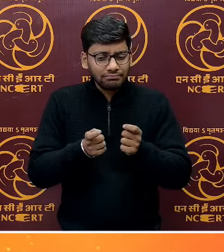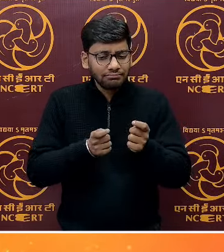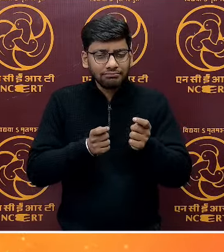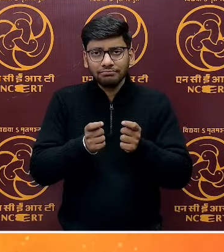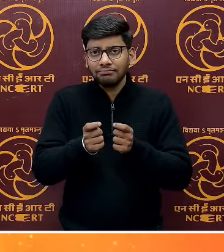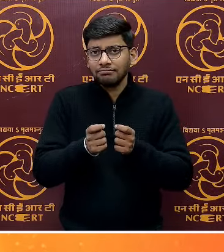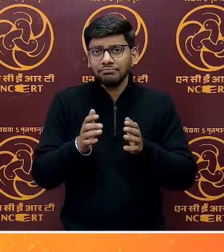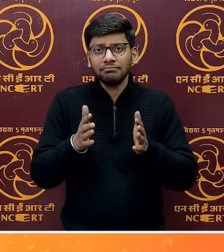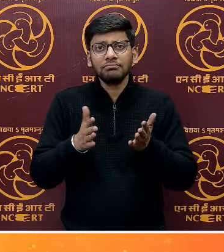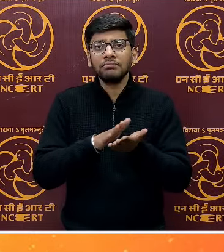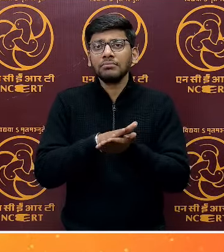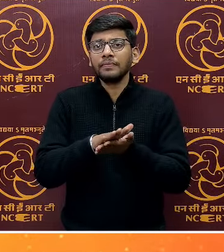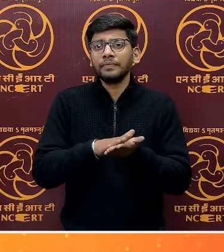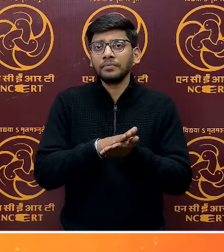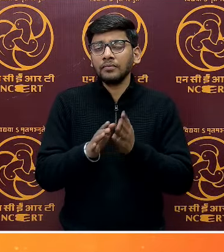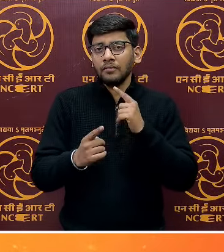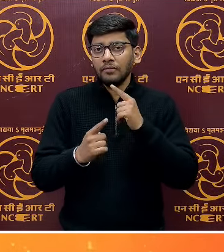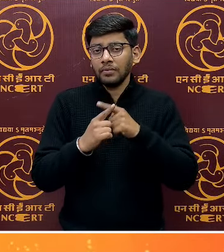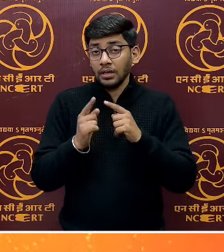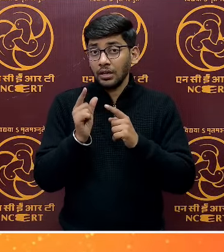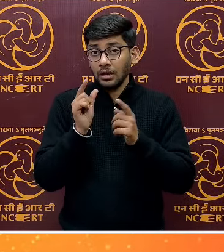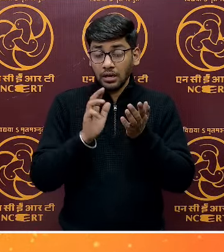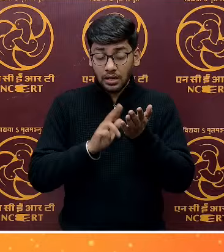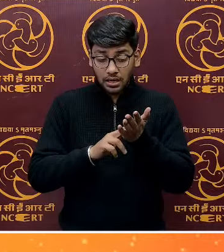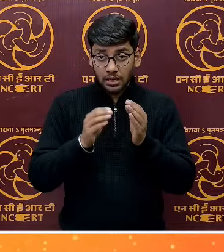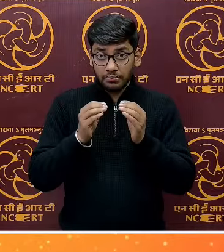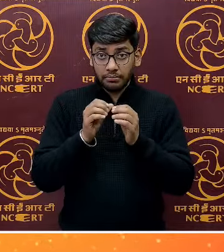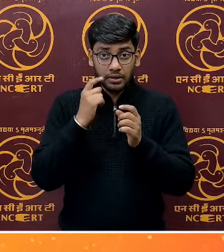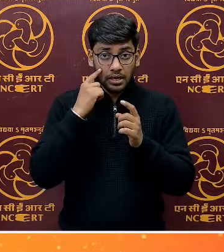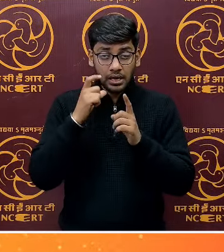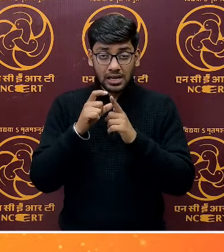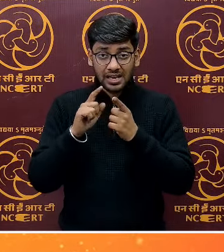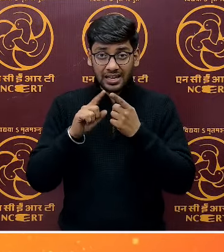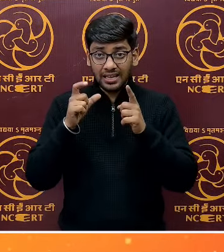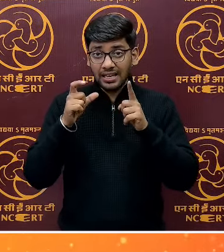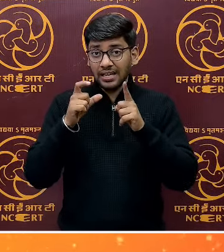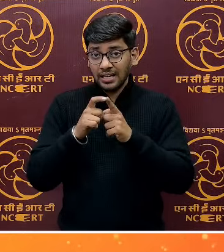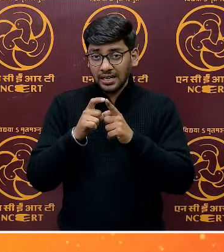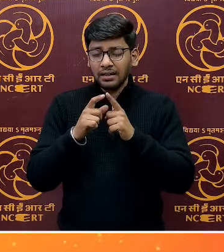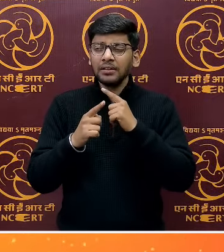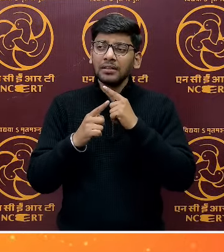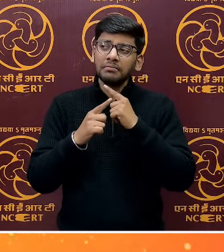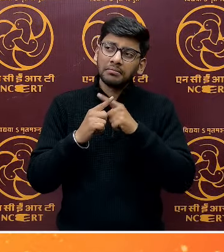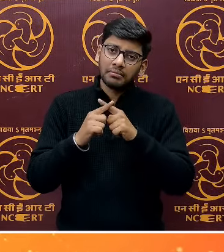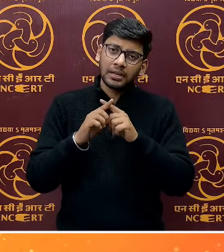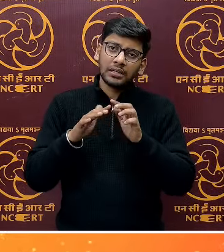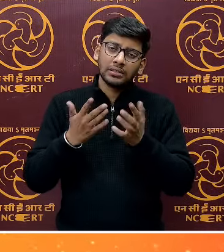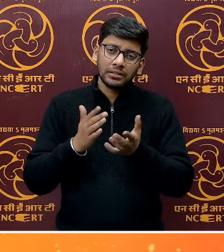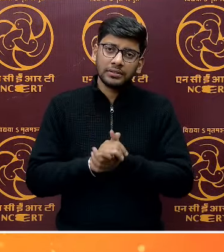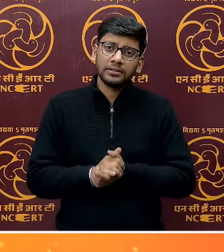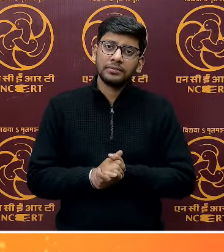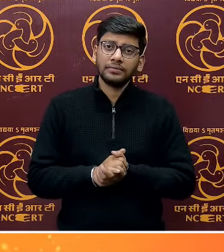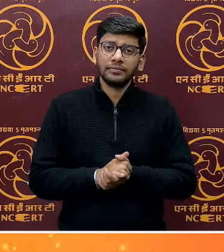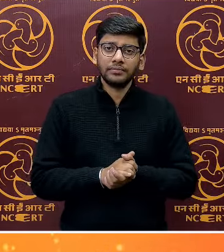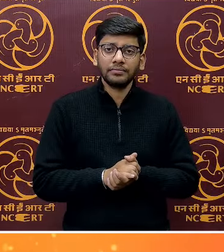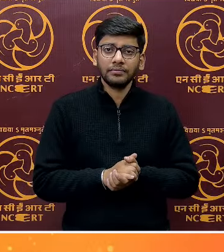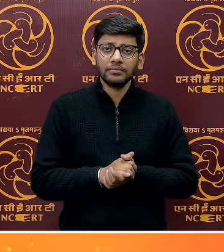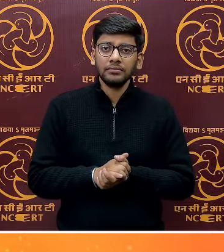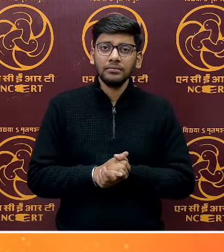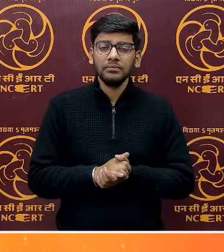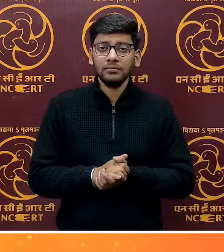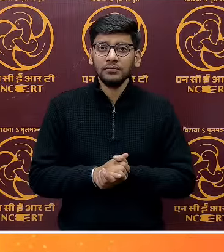absolutely, and unabated without any rules. So, wild wind does not know any rules. Yeah. Okay.